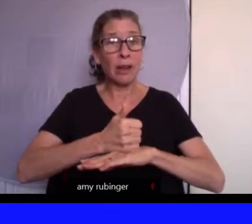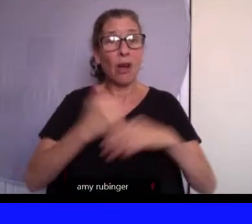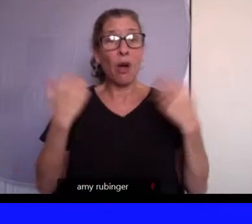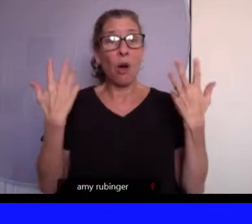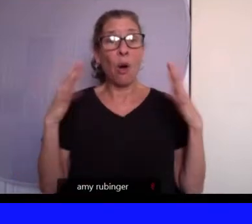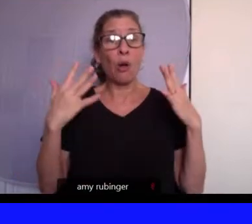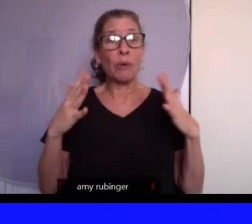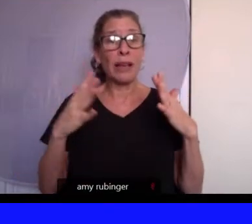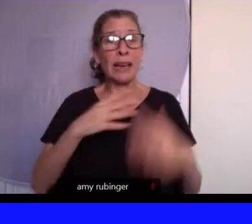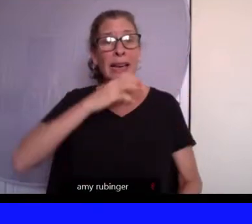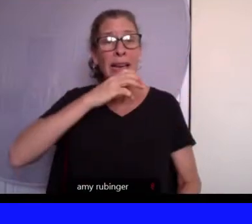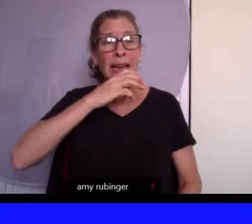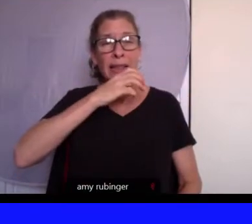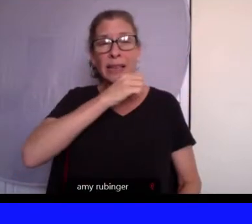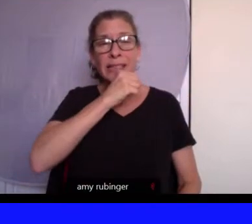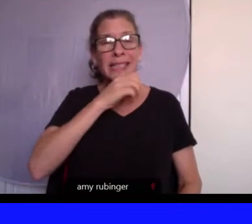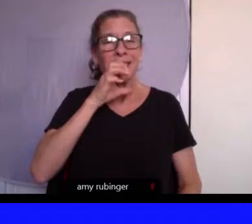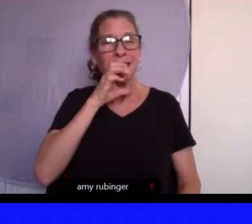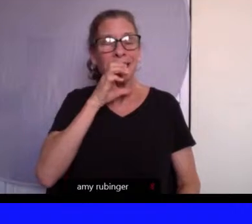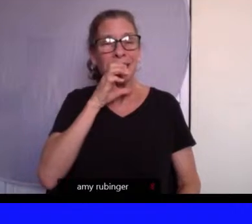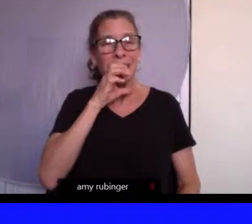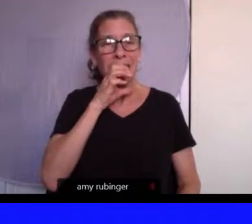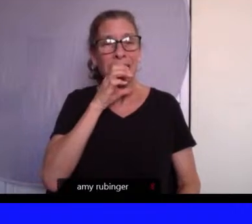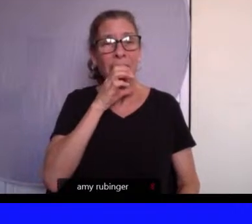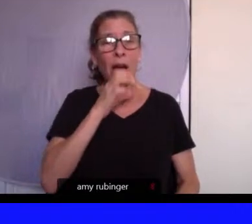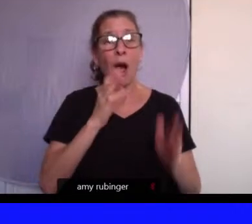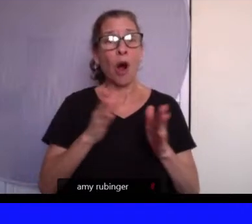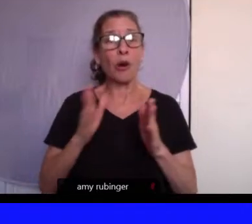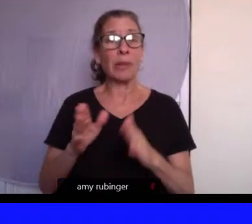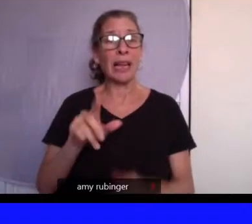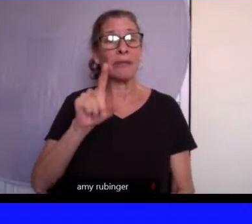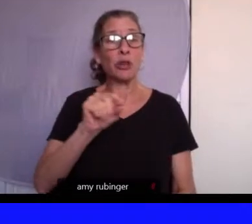documentation. Move forward.